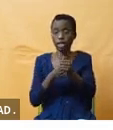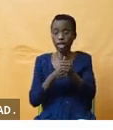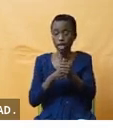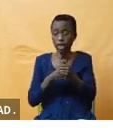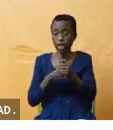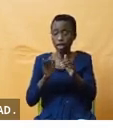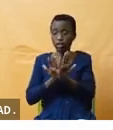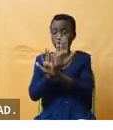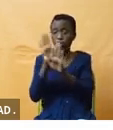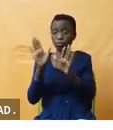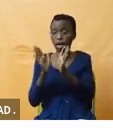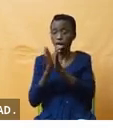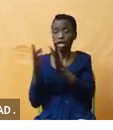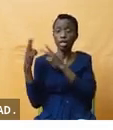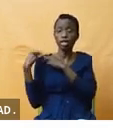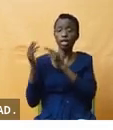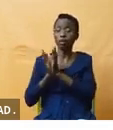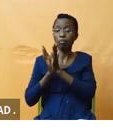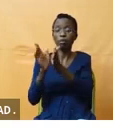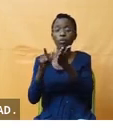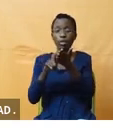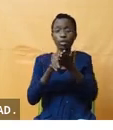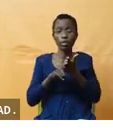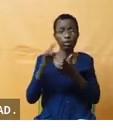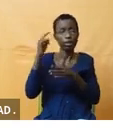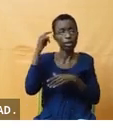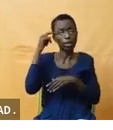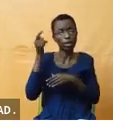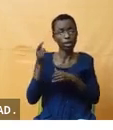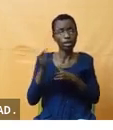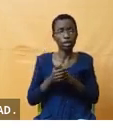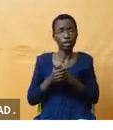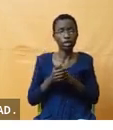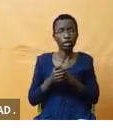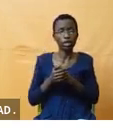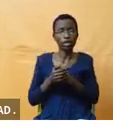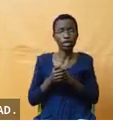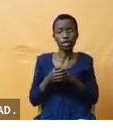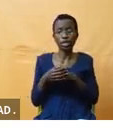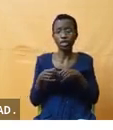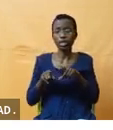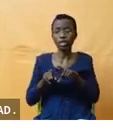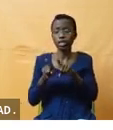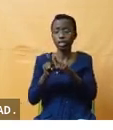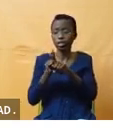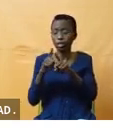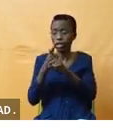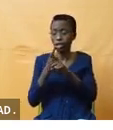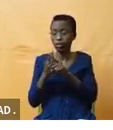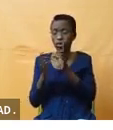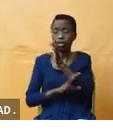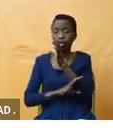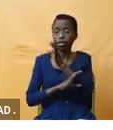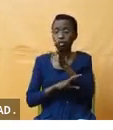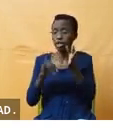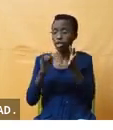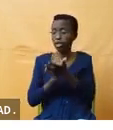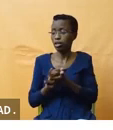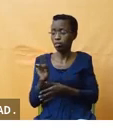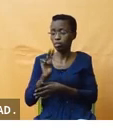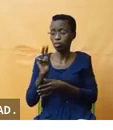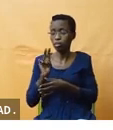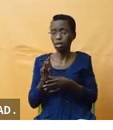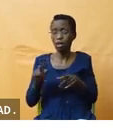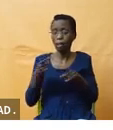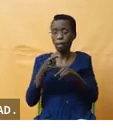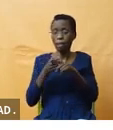and accountability in public debt, I think, are very similar in the different countries that I looked at. But at the